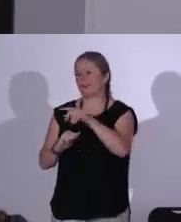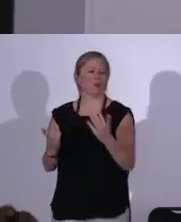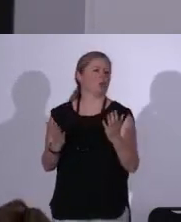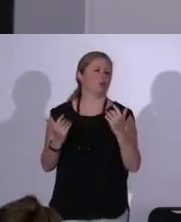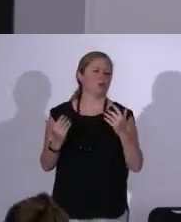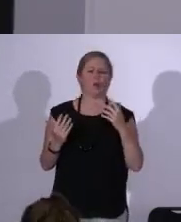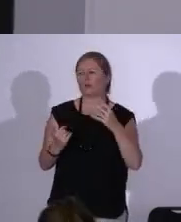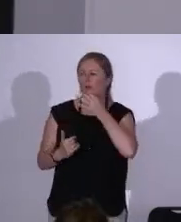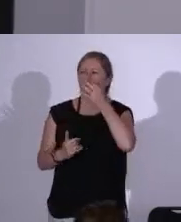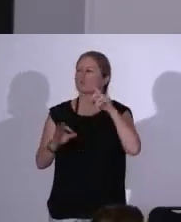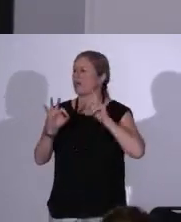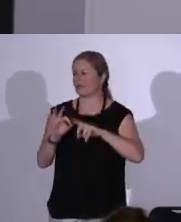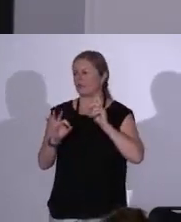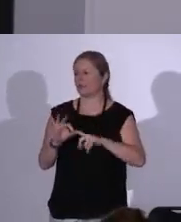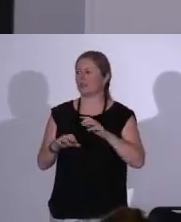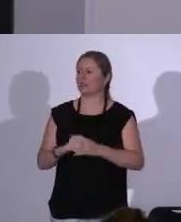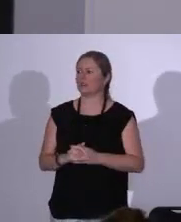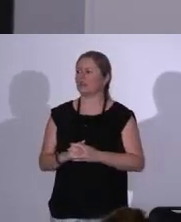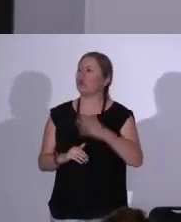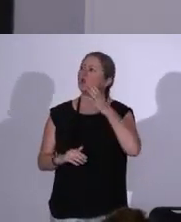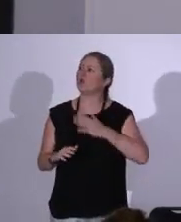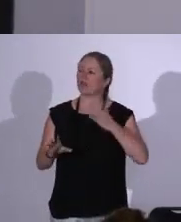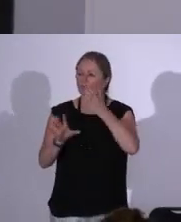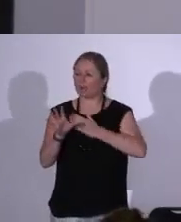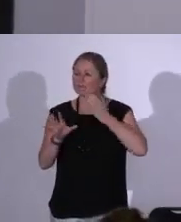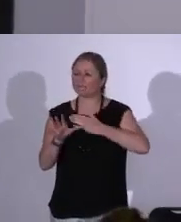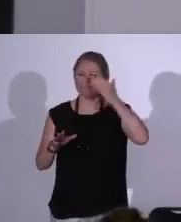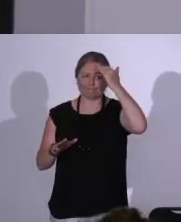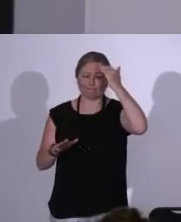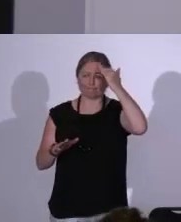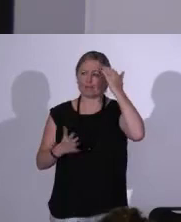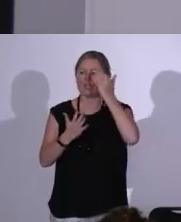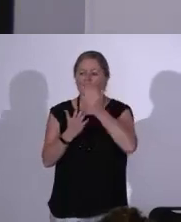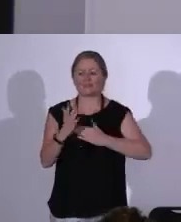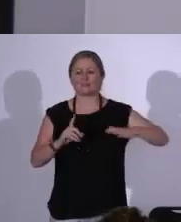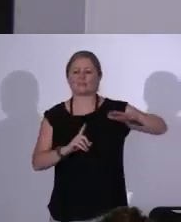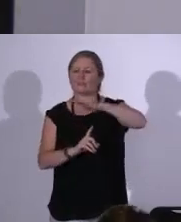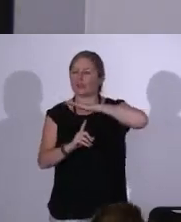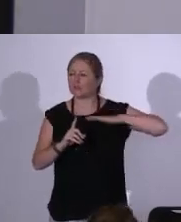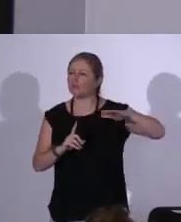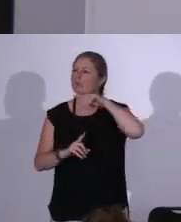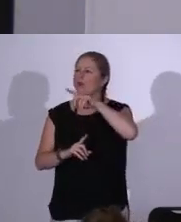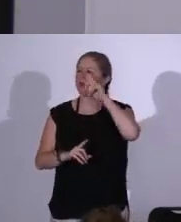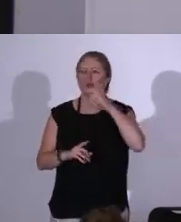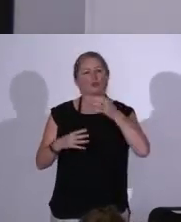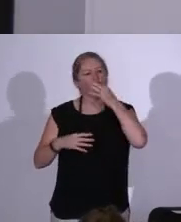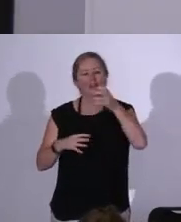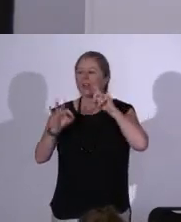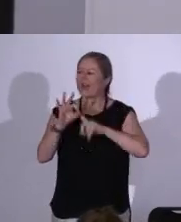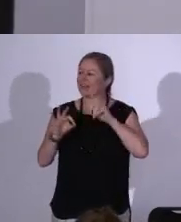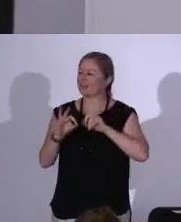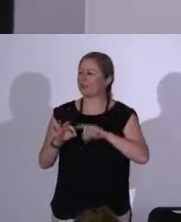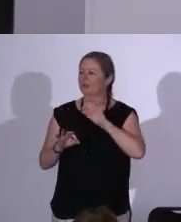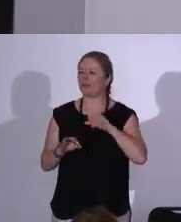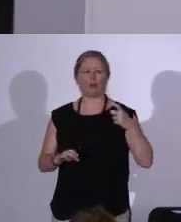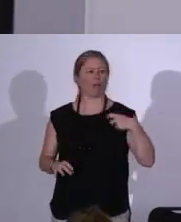ask questions. We aim for what's called a psychologically safe environment. You can ask questions, have some great conversations, without fear of